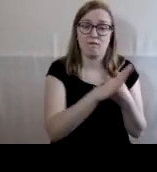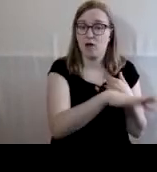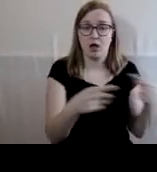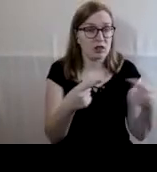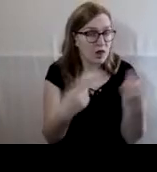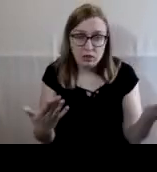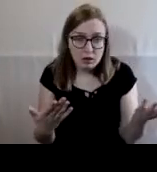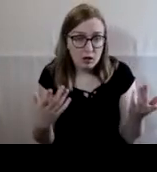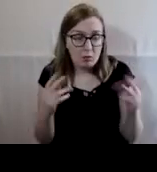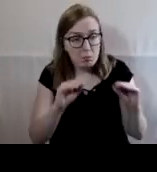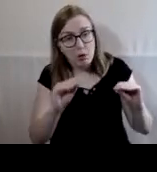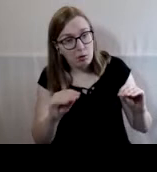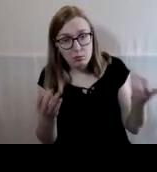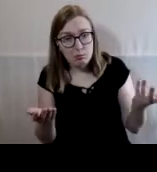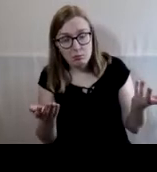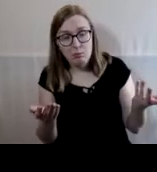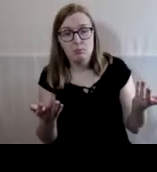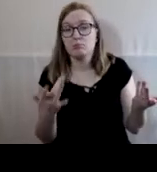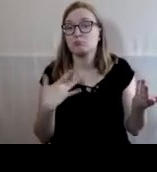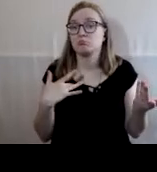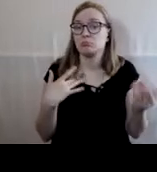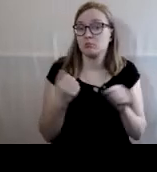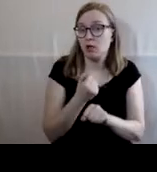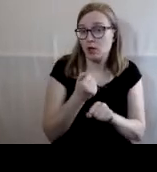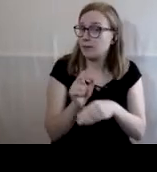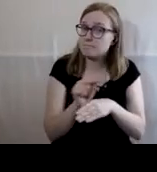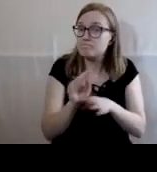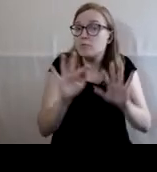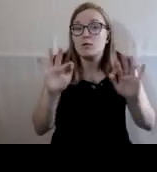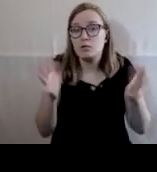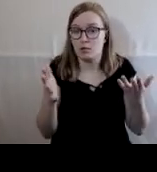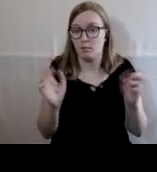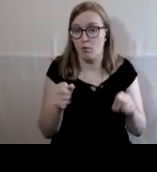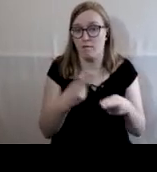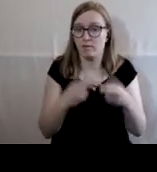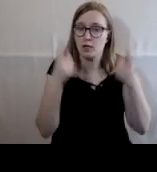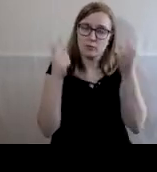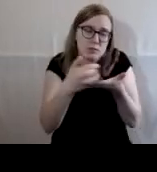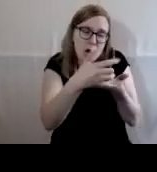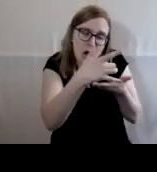and there needs to be some differentiation and leveling.